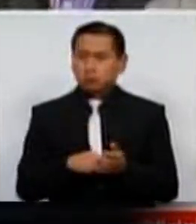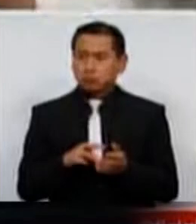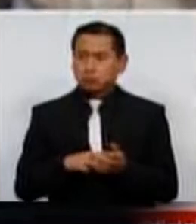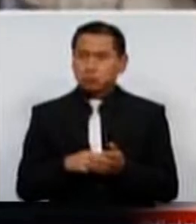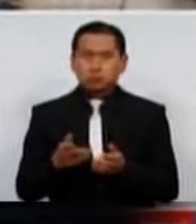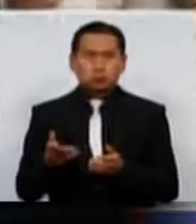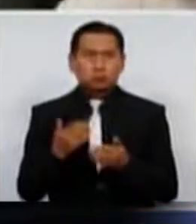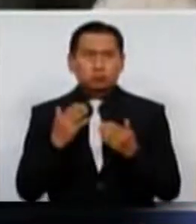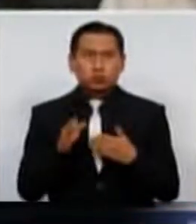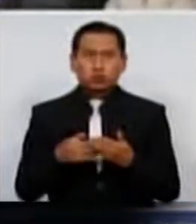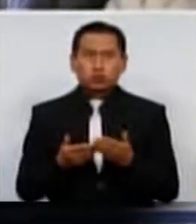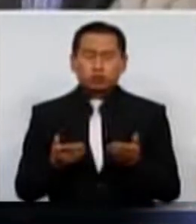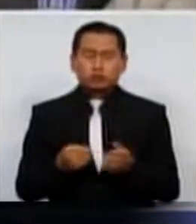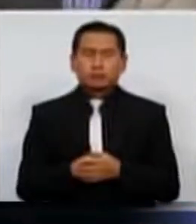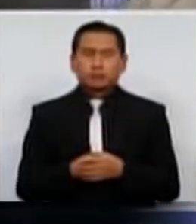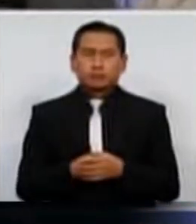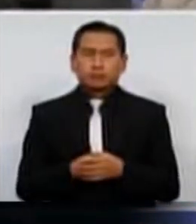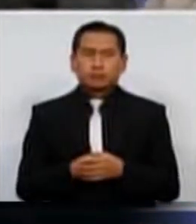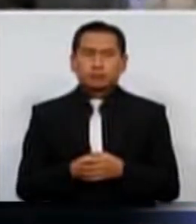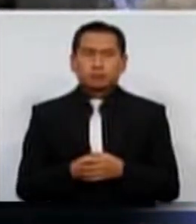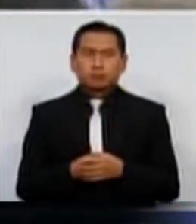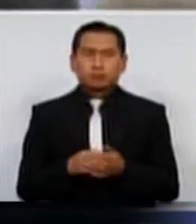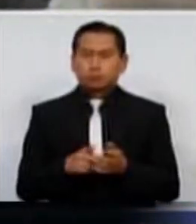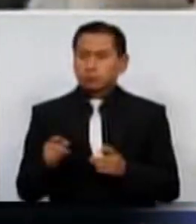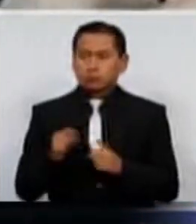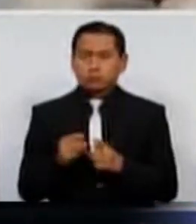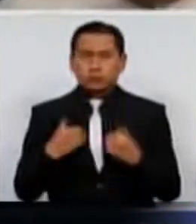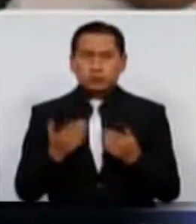He has also thanked all of the citizens.